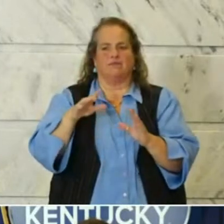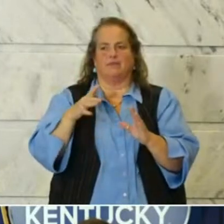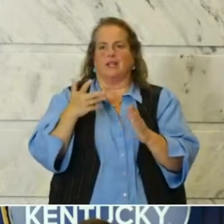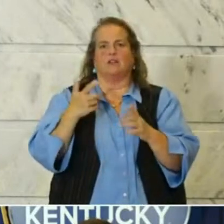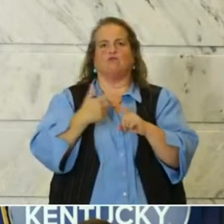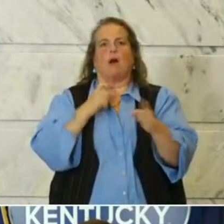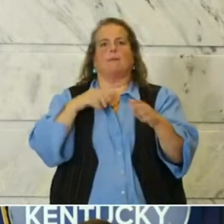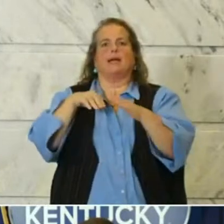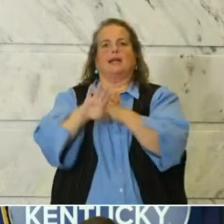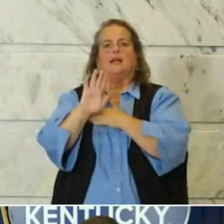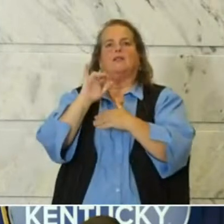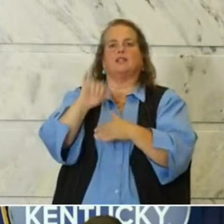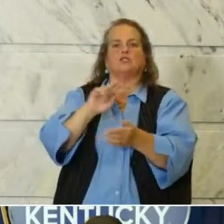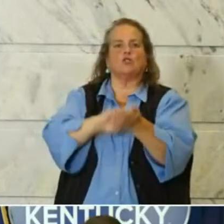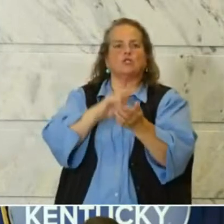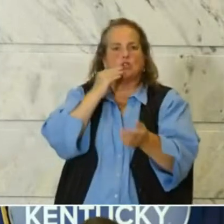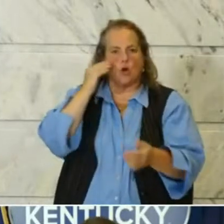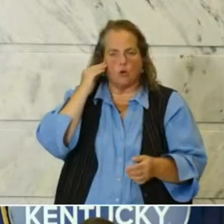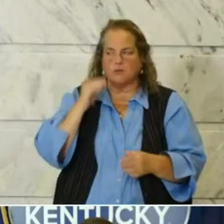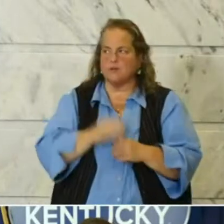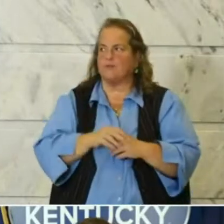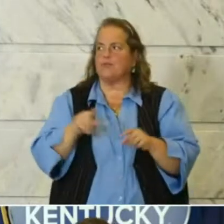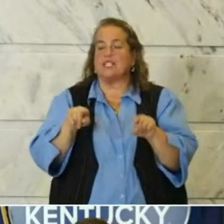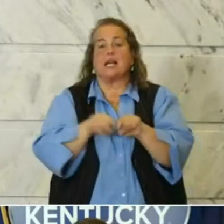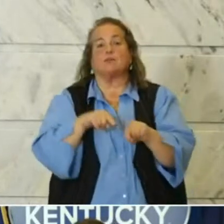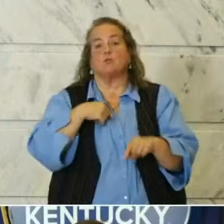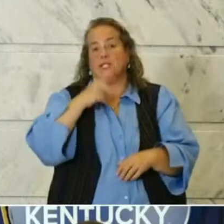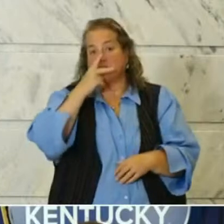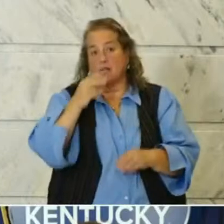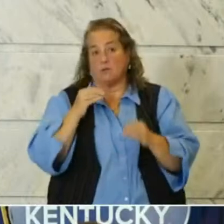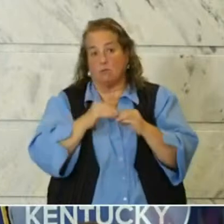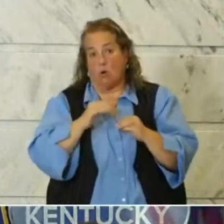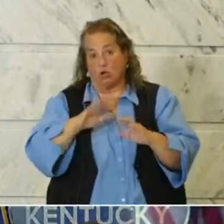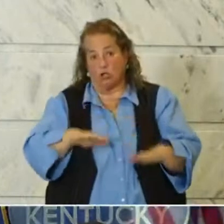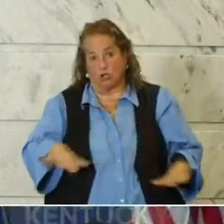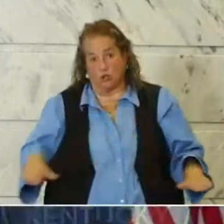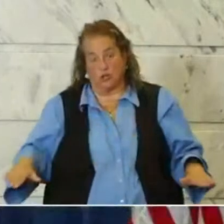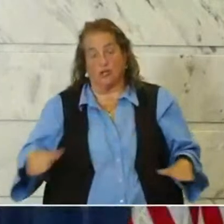facilities. Just like we're seeing more kids